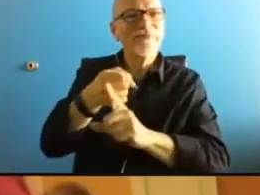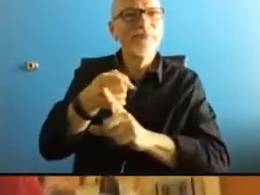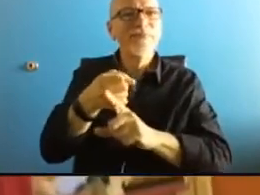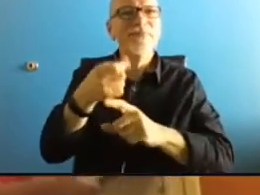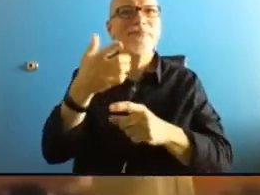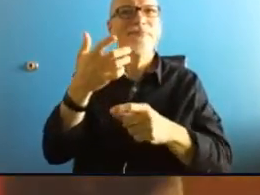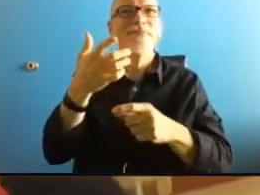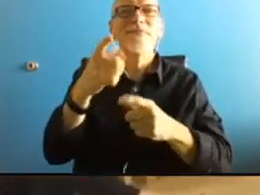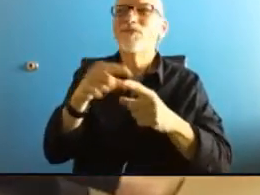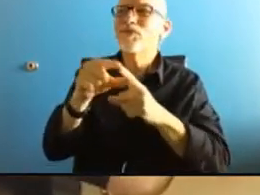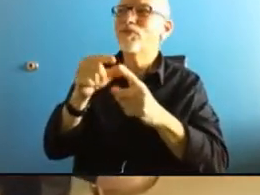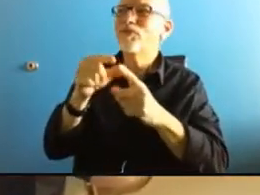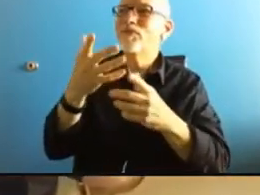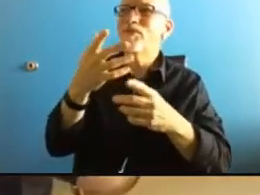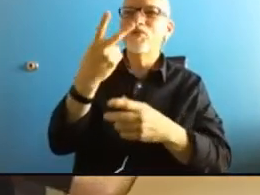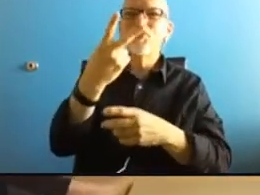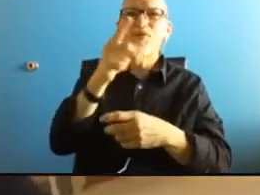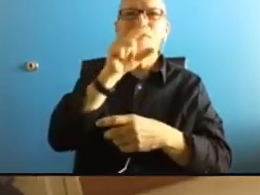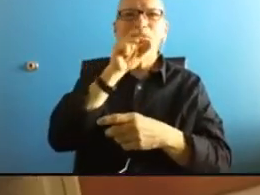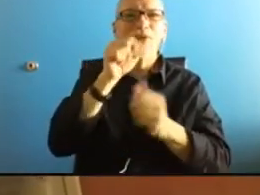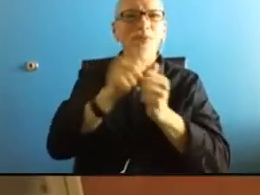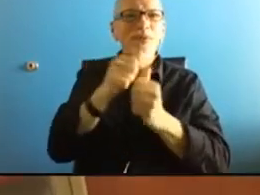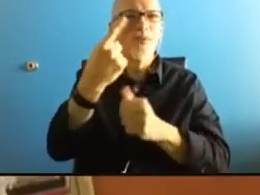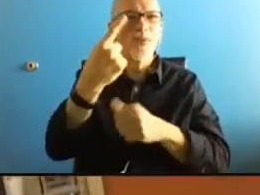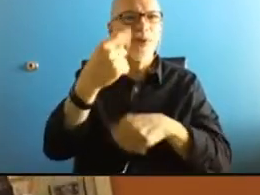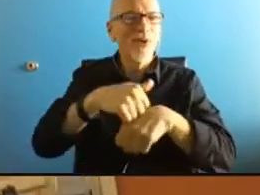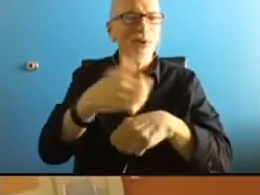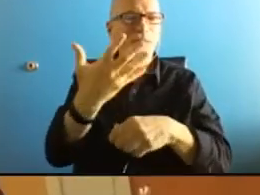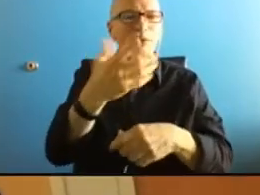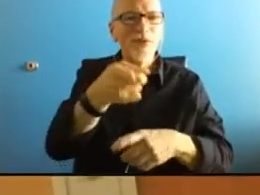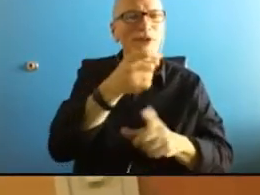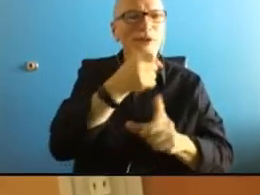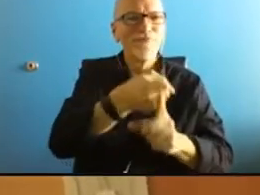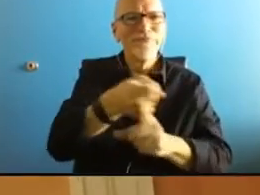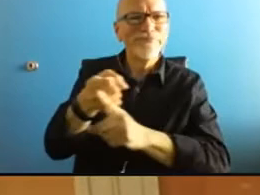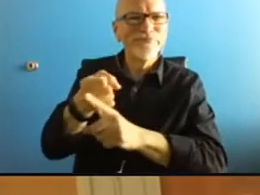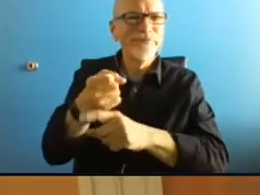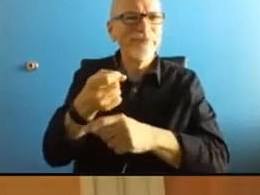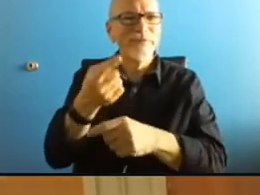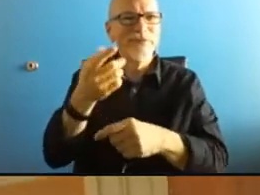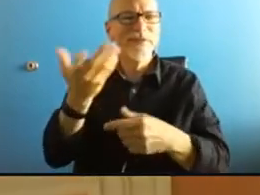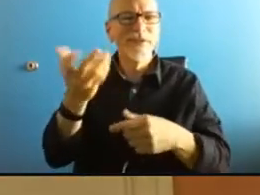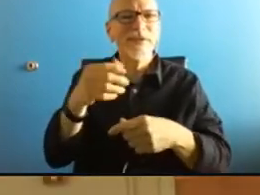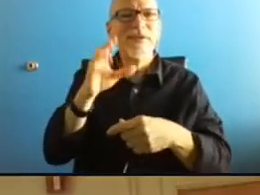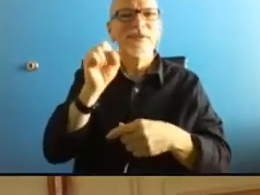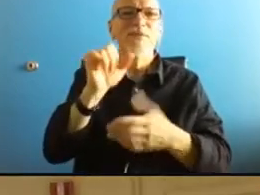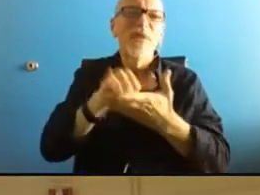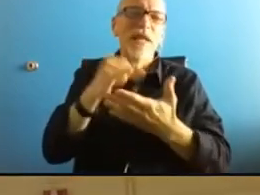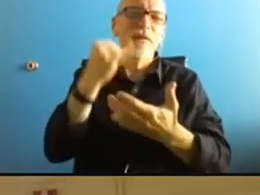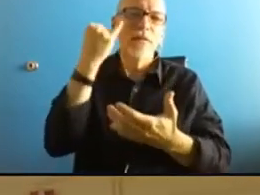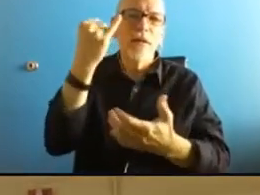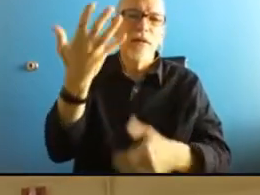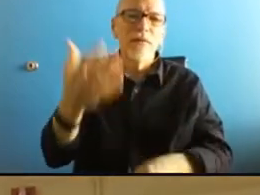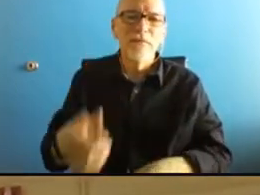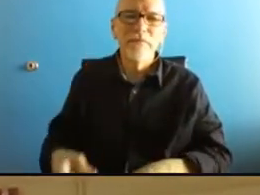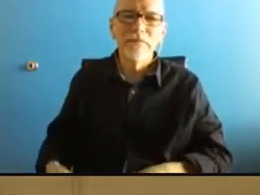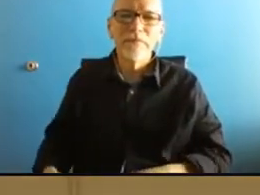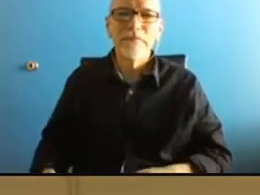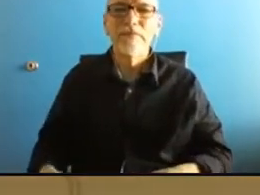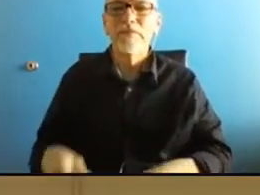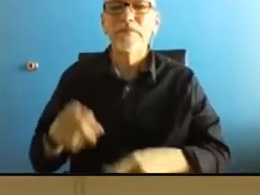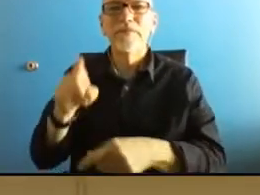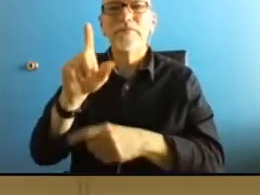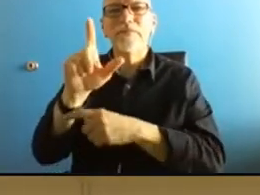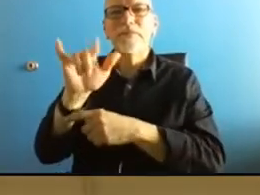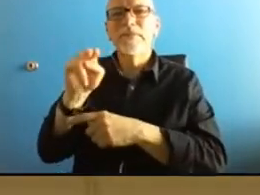what's the term? 2 birds with one stone. Yeah. So that's the idea. I did notice that we have